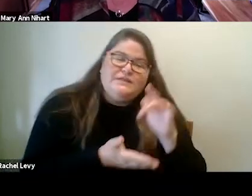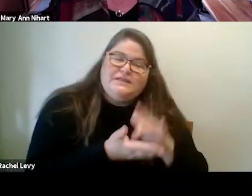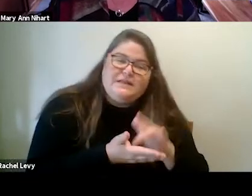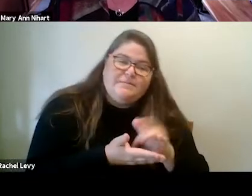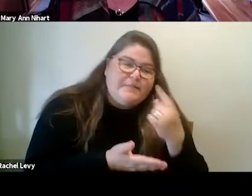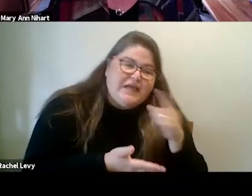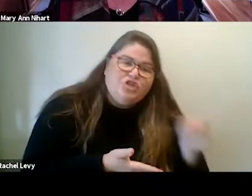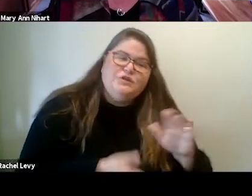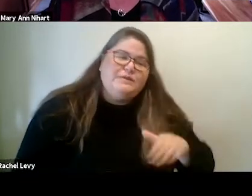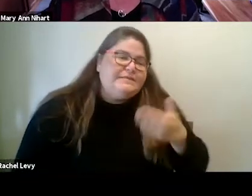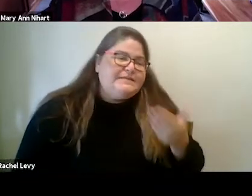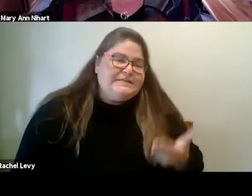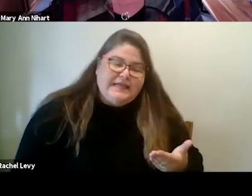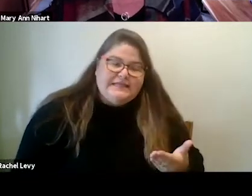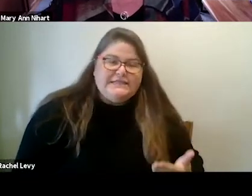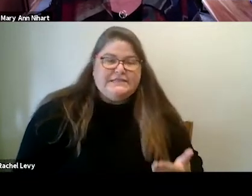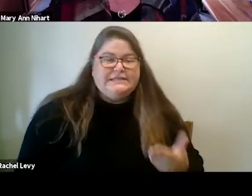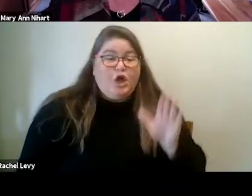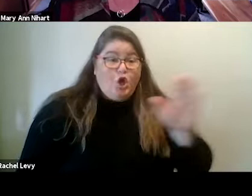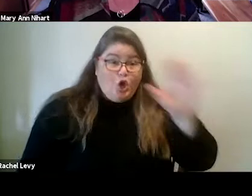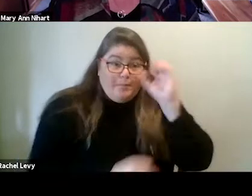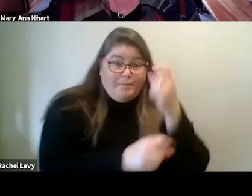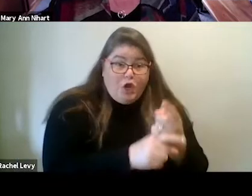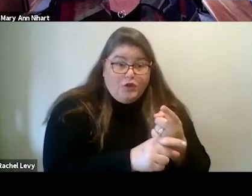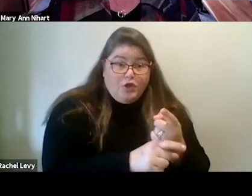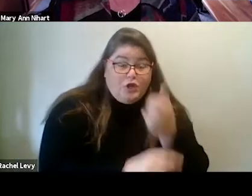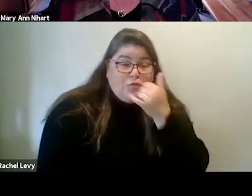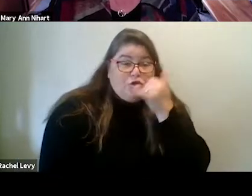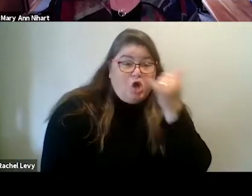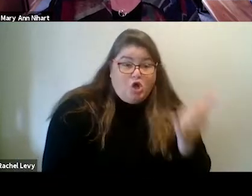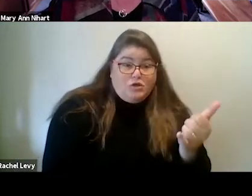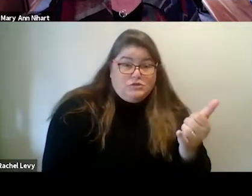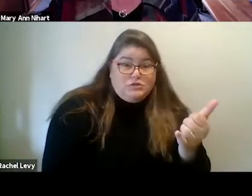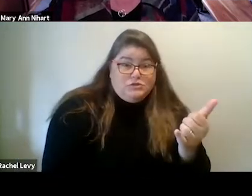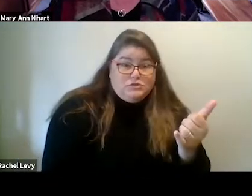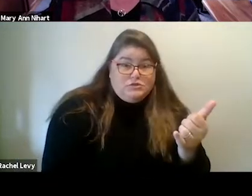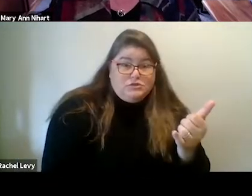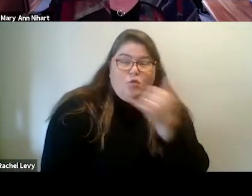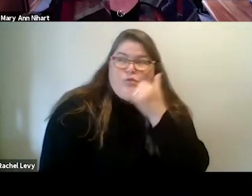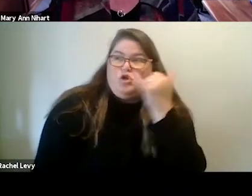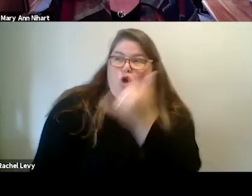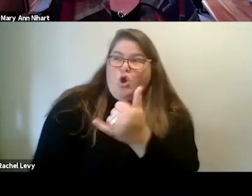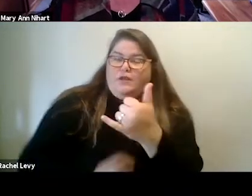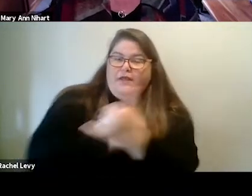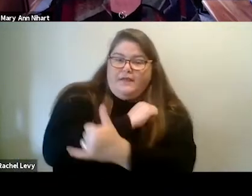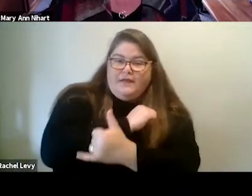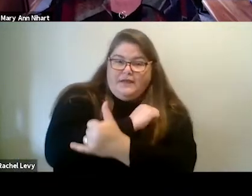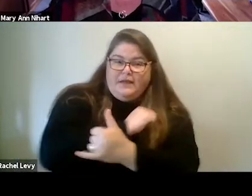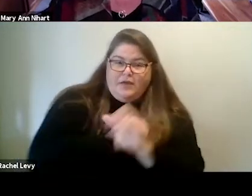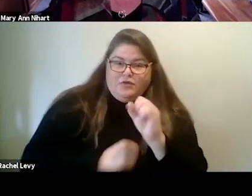upset. And her brother called the county sheriff, different